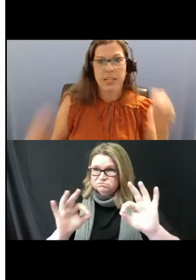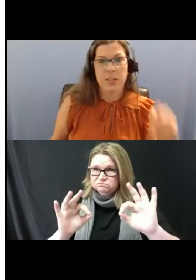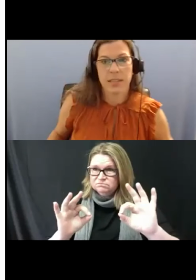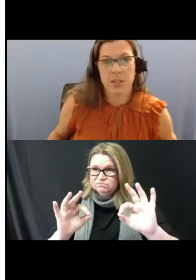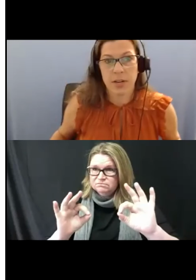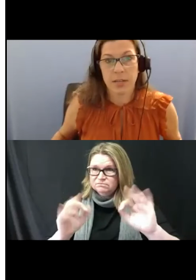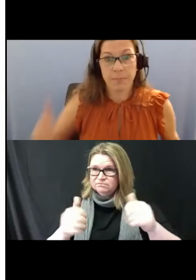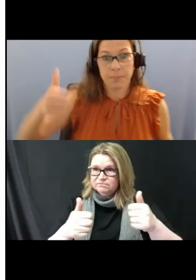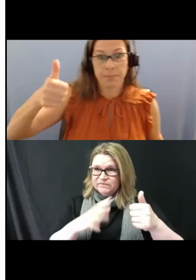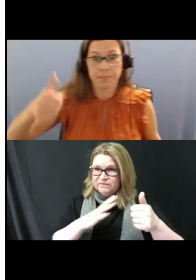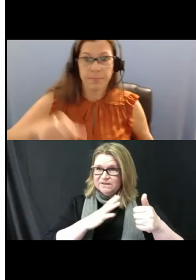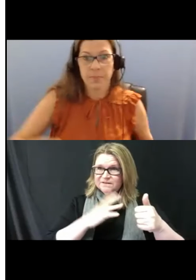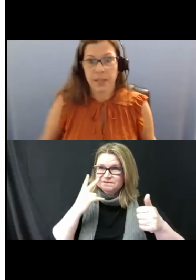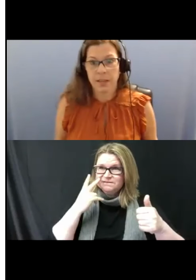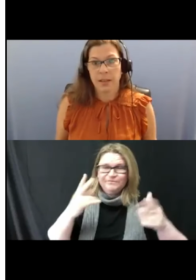Can you see the screen?